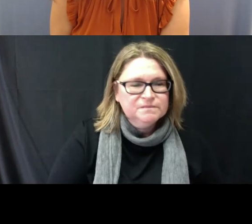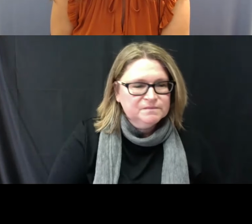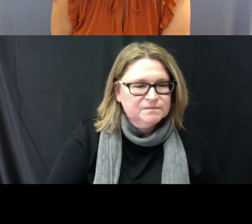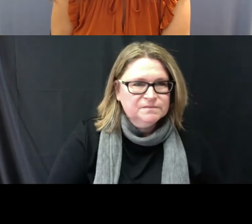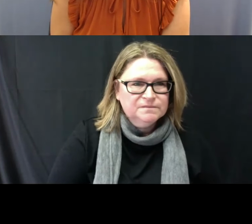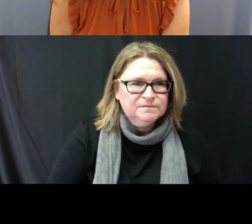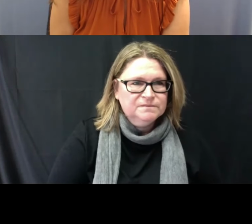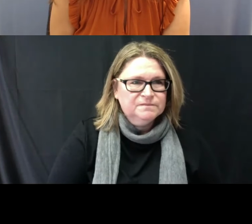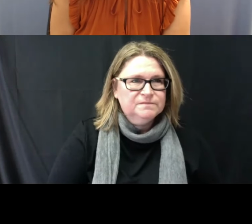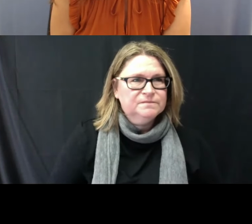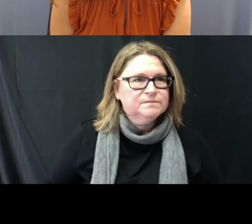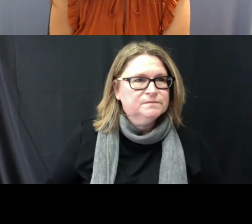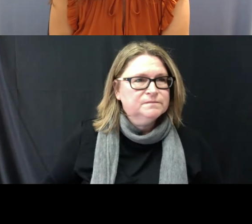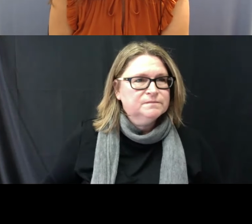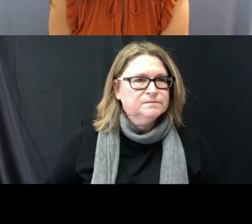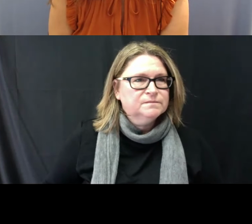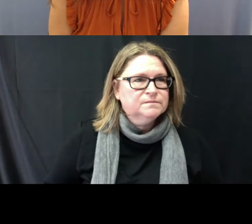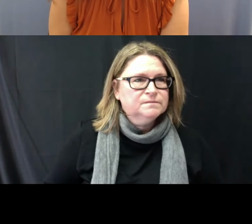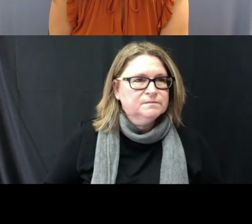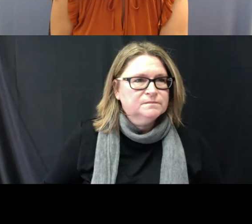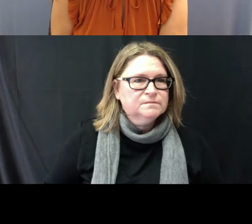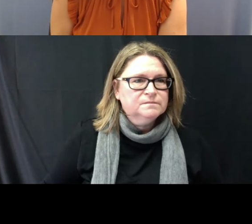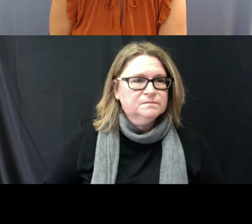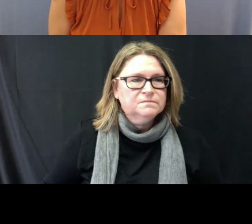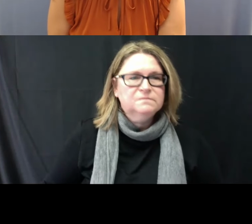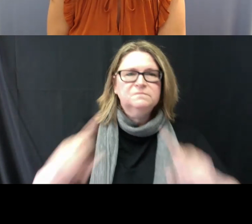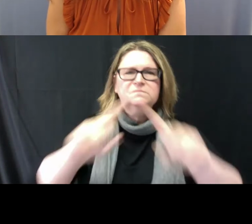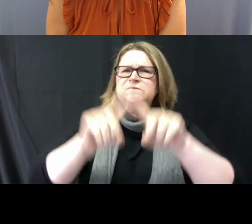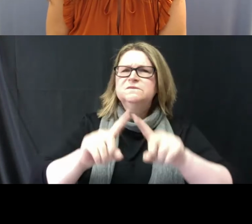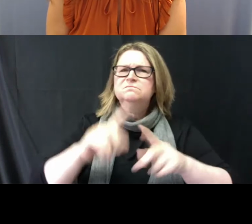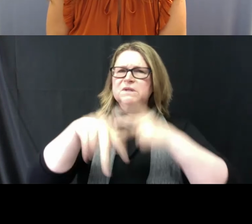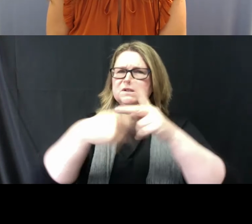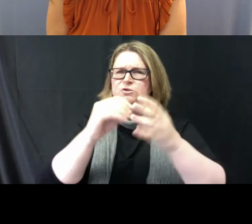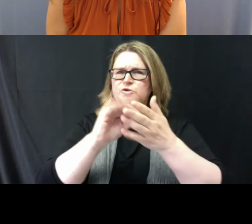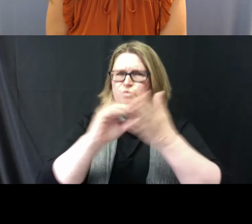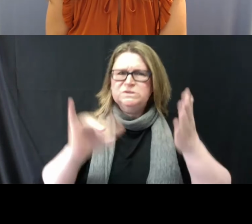students inside Washington and also in other states as well.